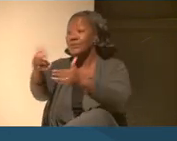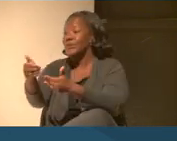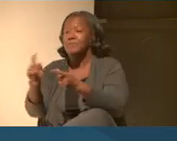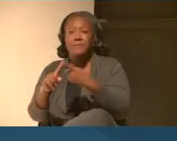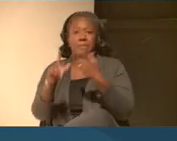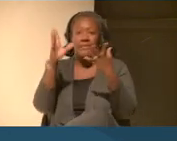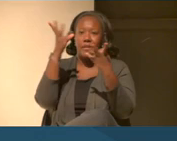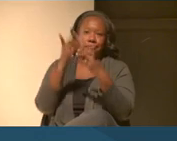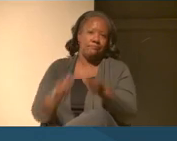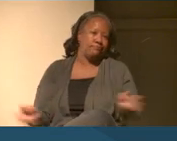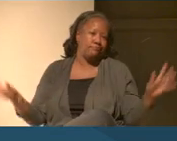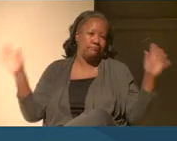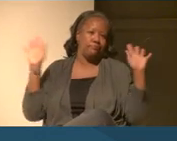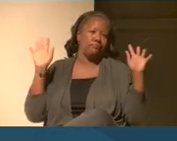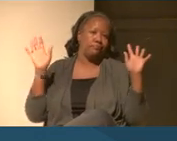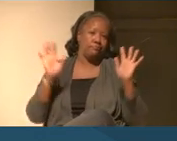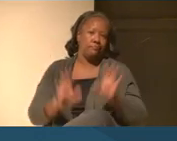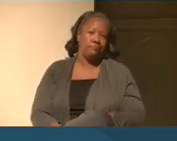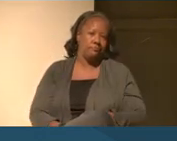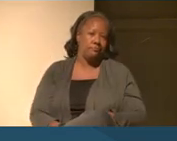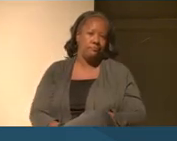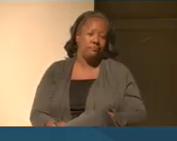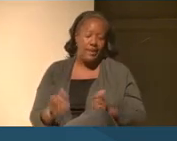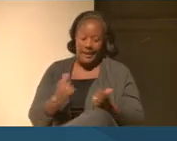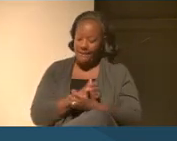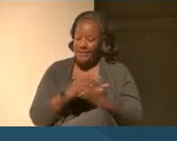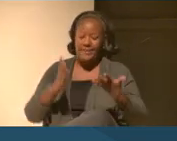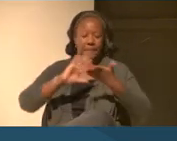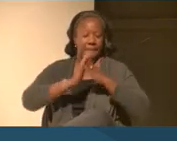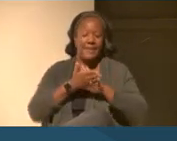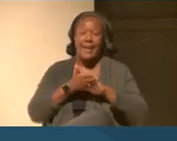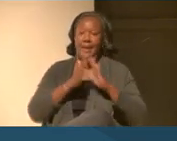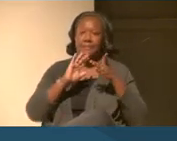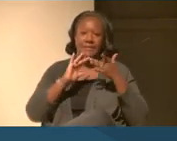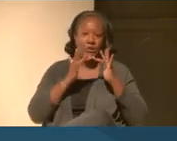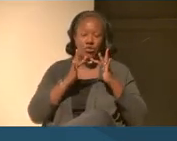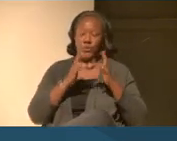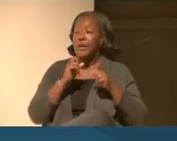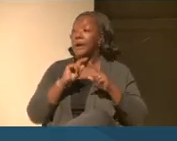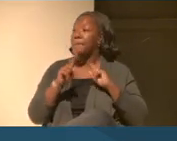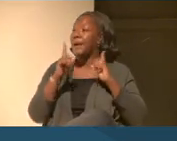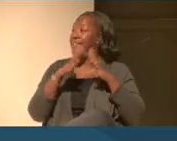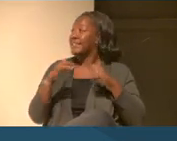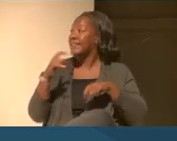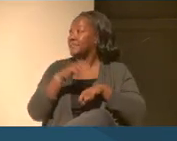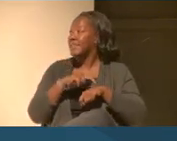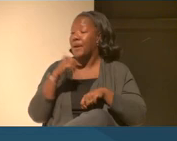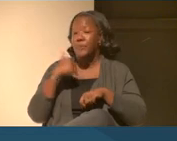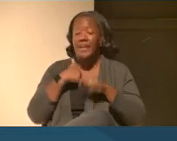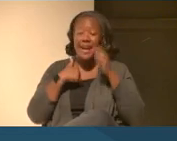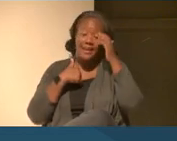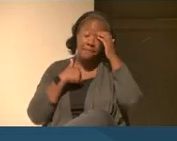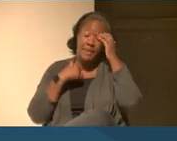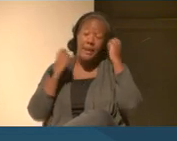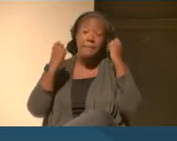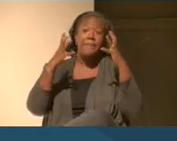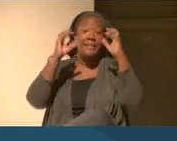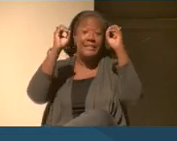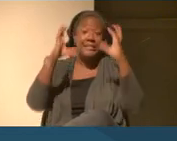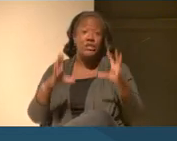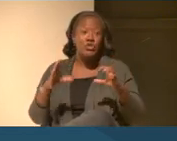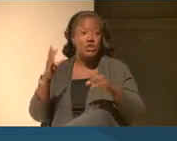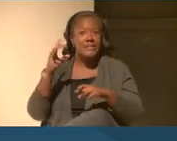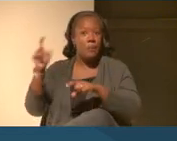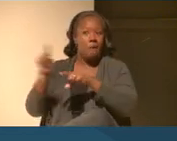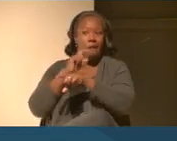evaporate because everything went completely digital. And at the same time, we had a host of teachers that were calling and saying,